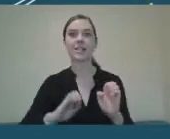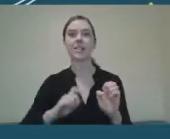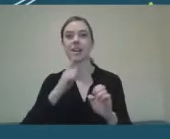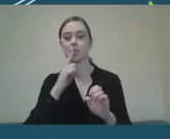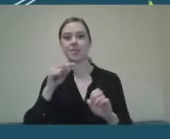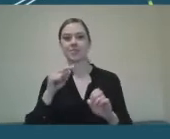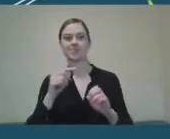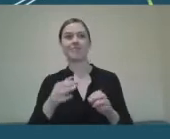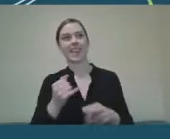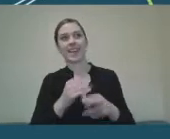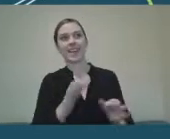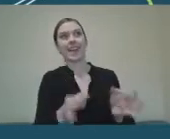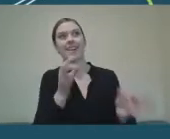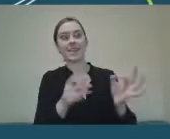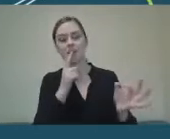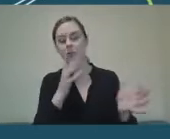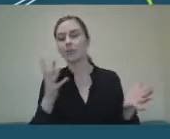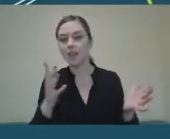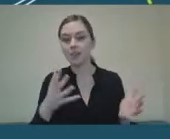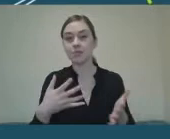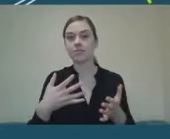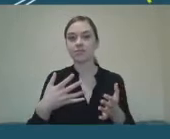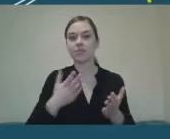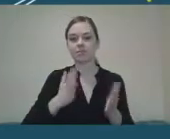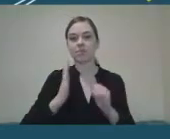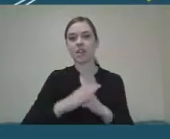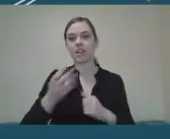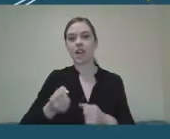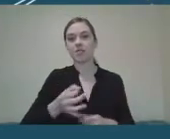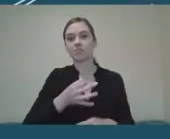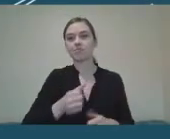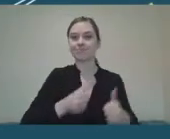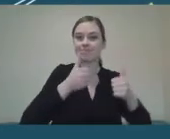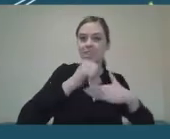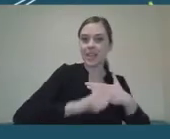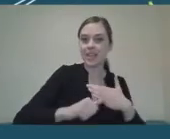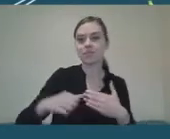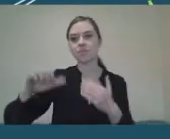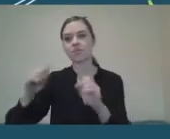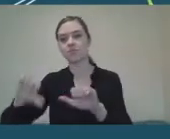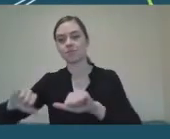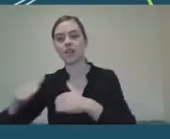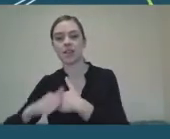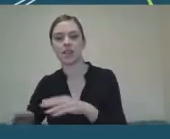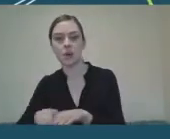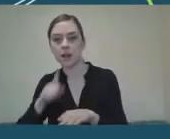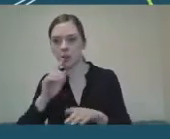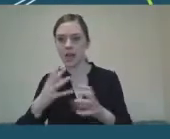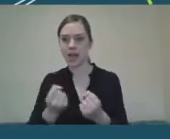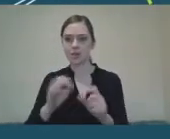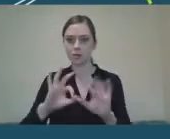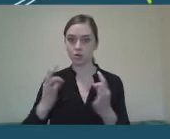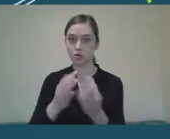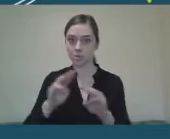garden. I had my good days and my bad days, but I was surrounded by a group of people